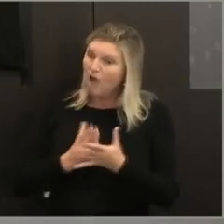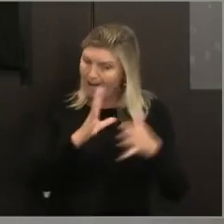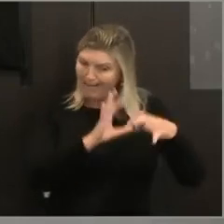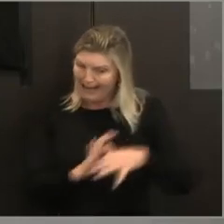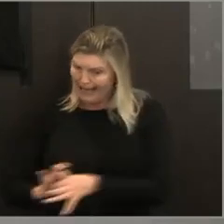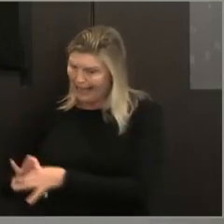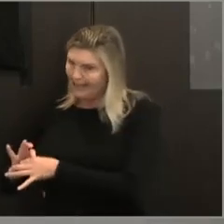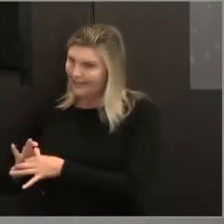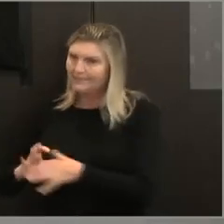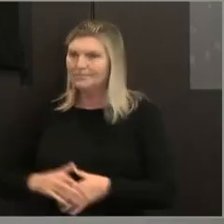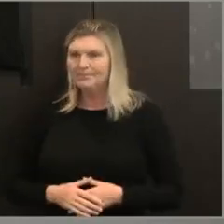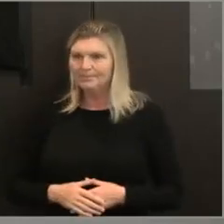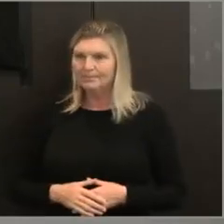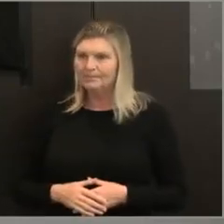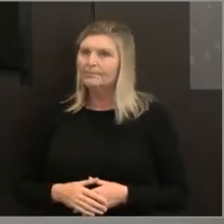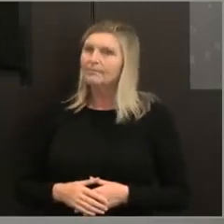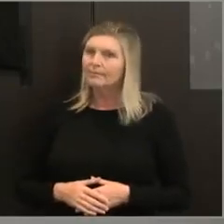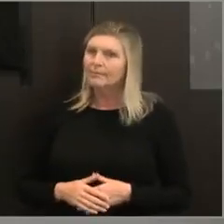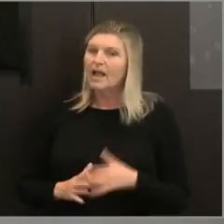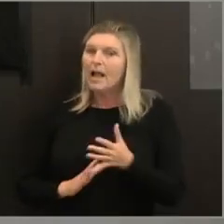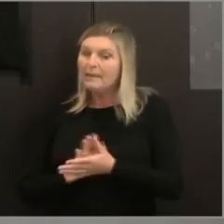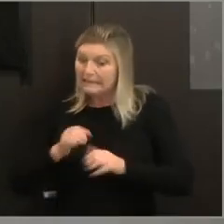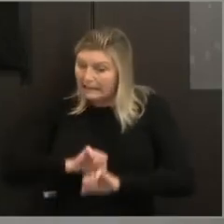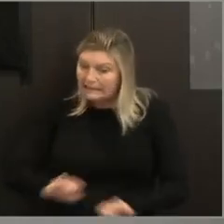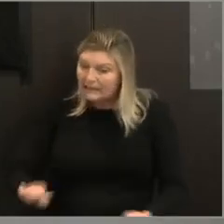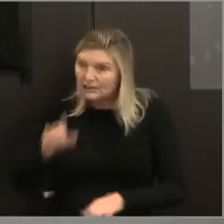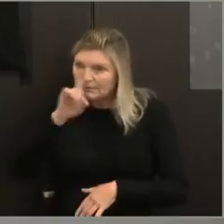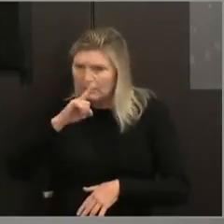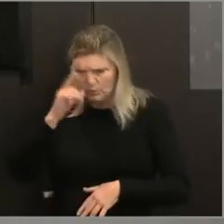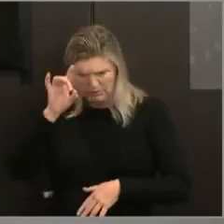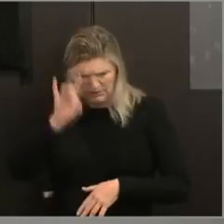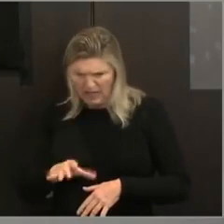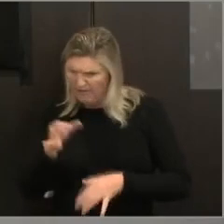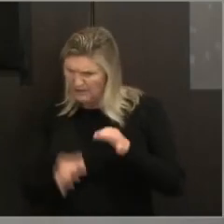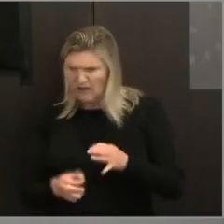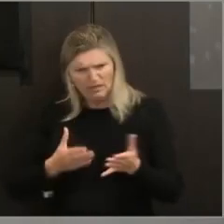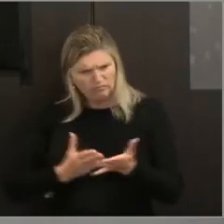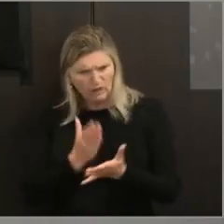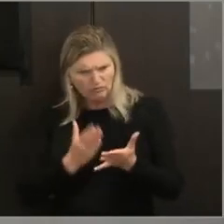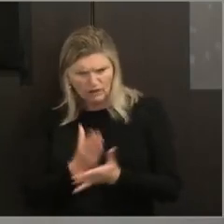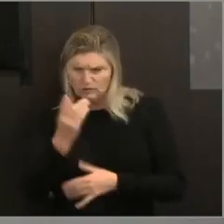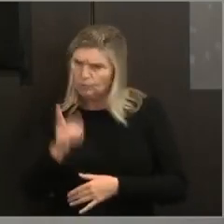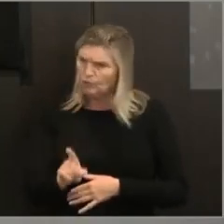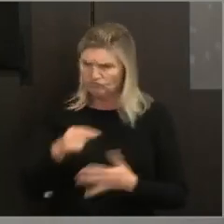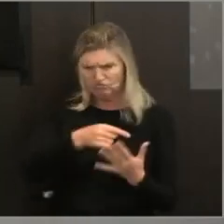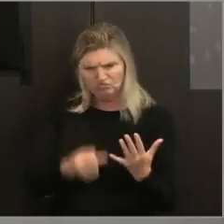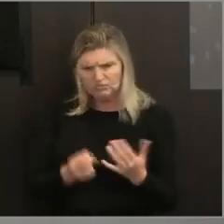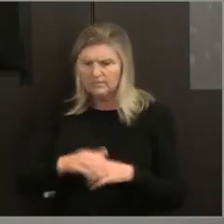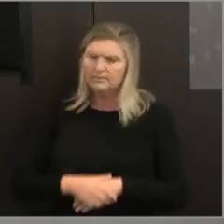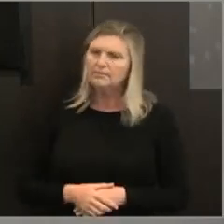of Indigenous peoples to determine for themselves what those rights are. And so there are a number